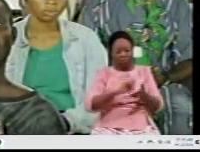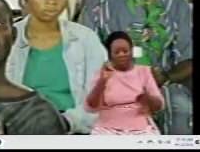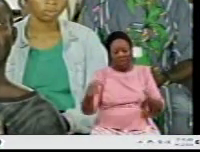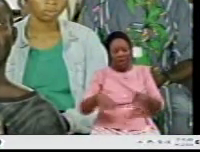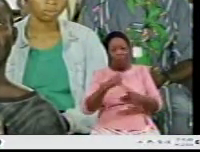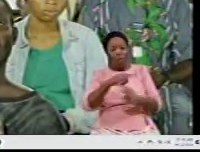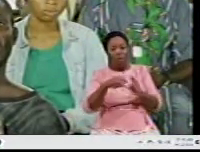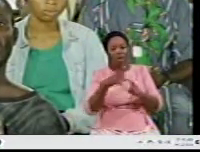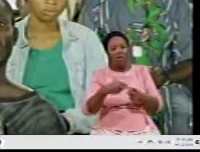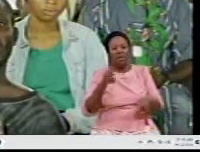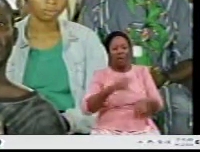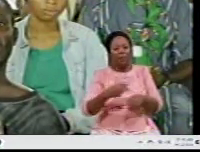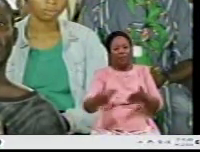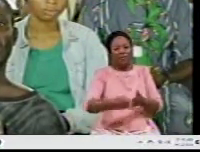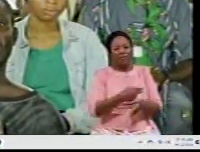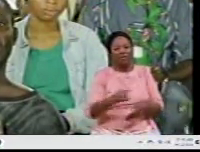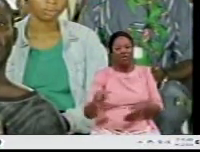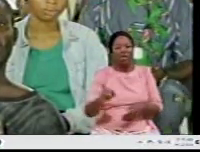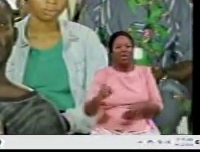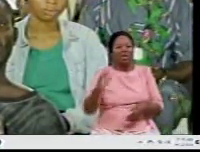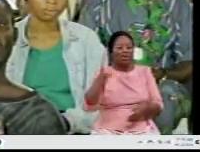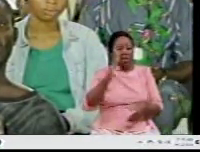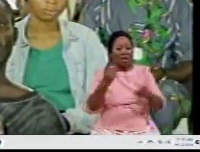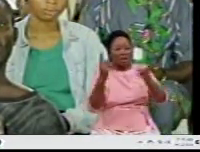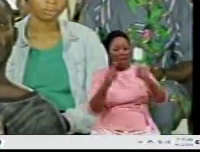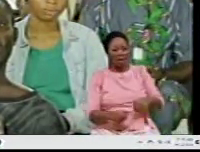of refreshing shall come